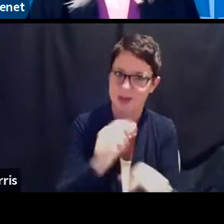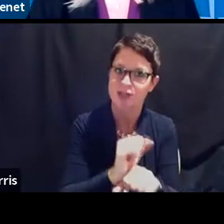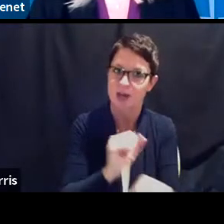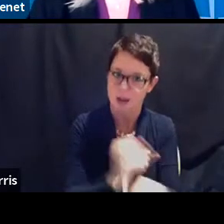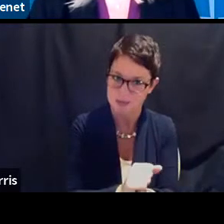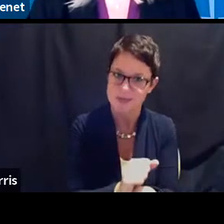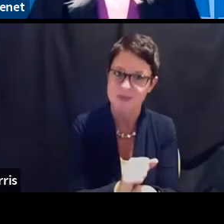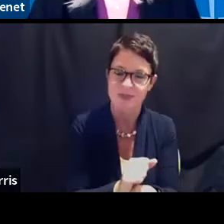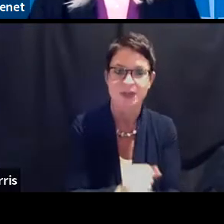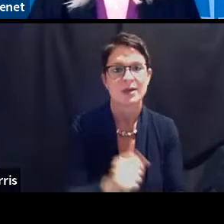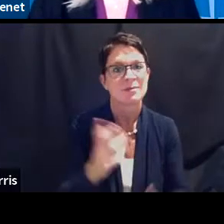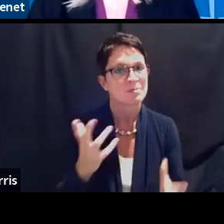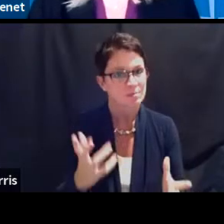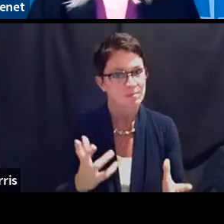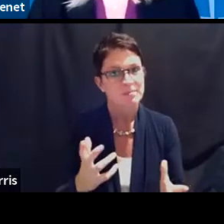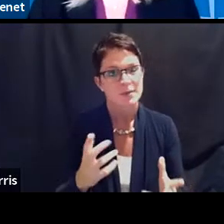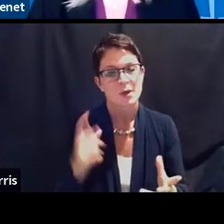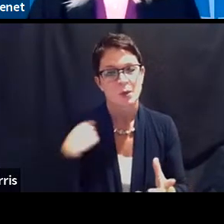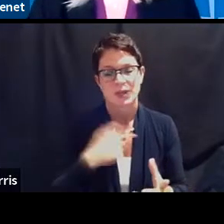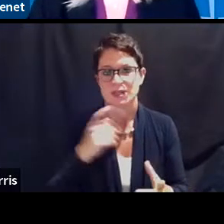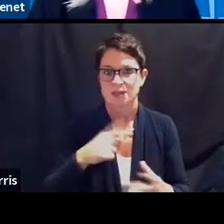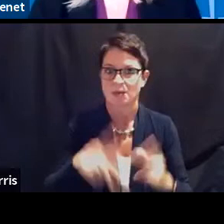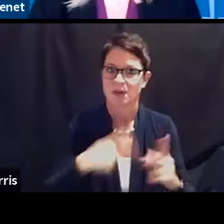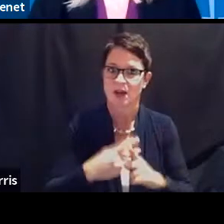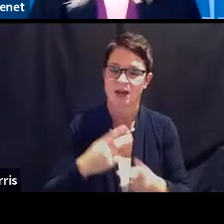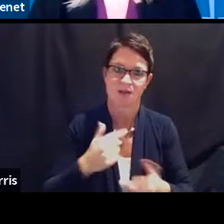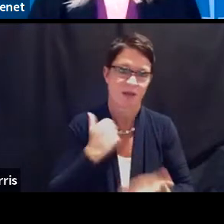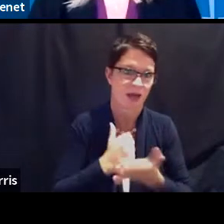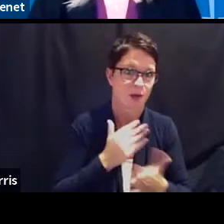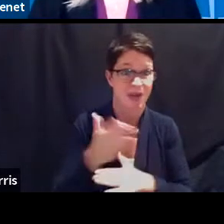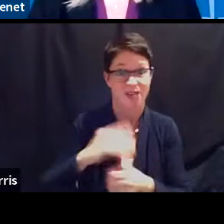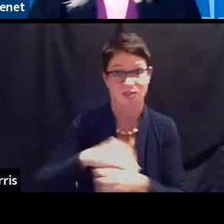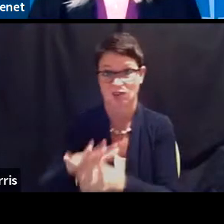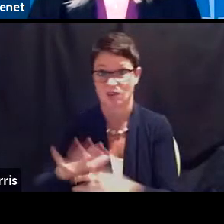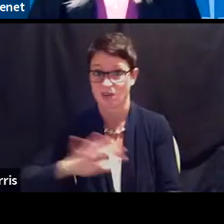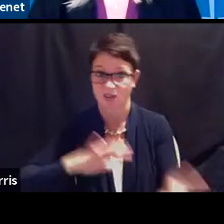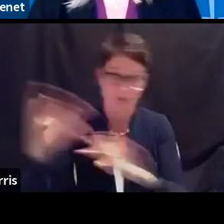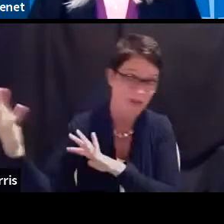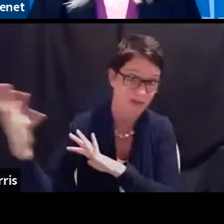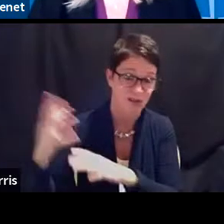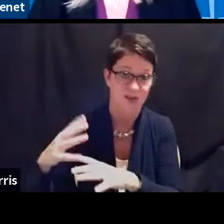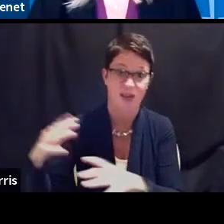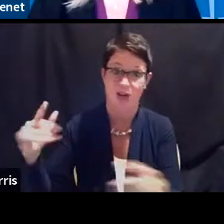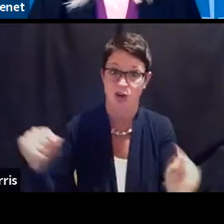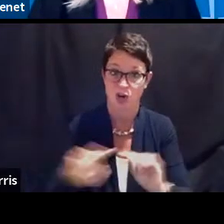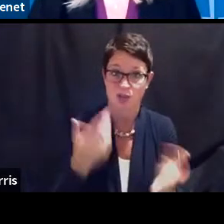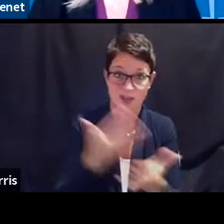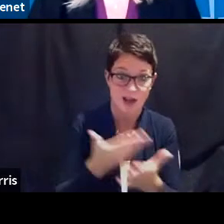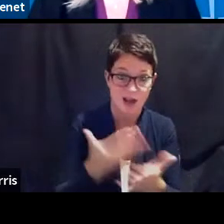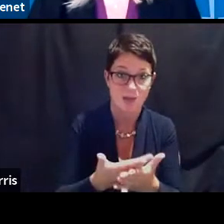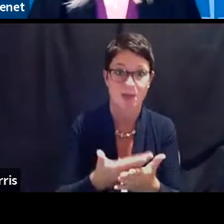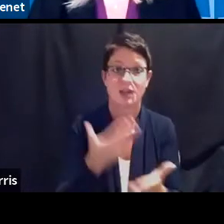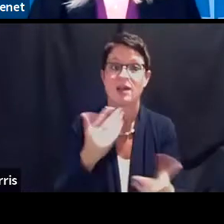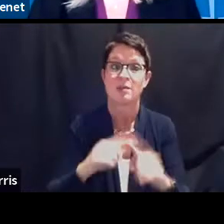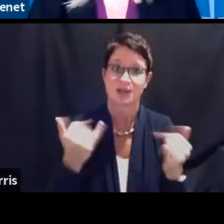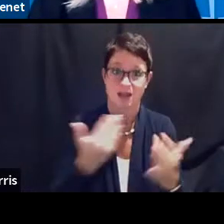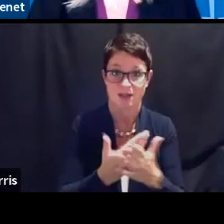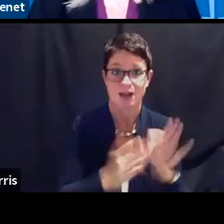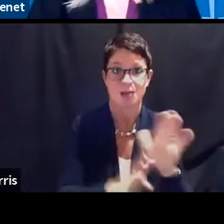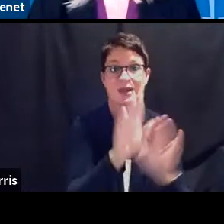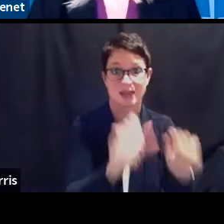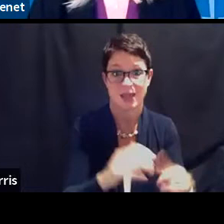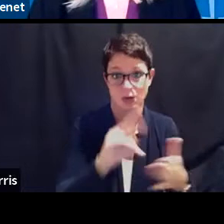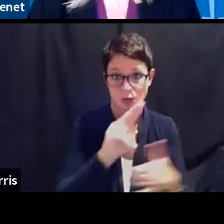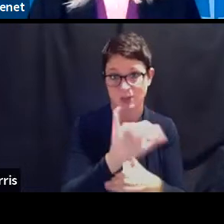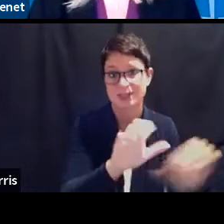provide, some type of relief after Corona and to stimulate some economy back in for New York City. Thank you.